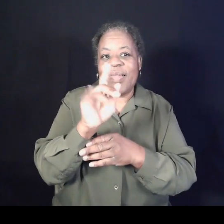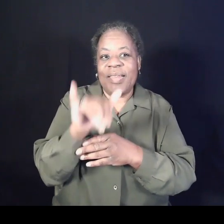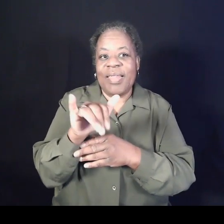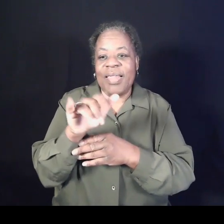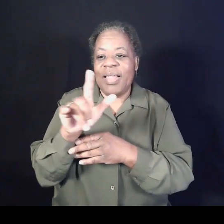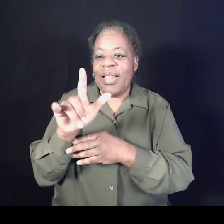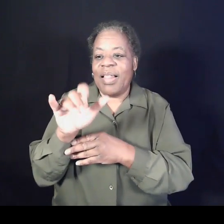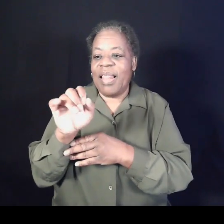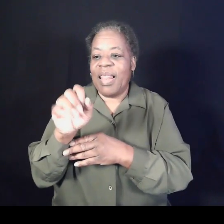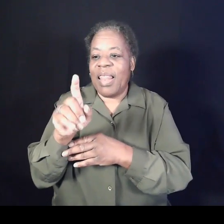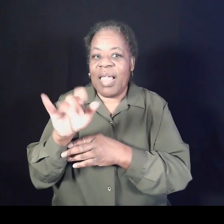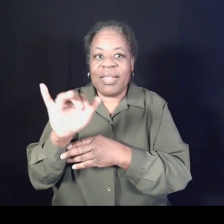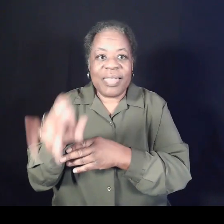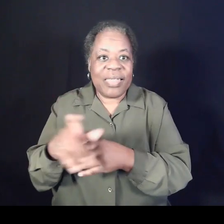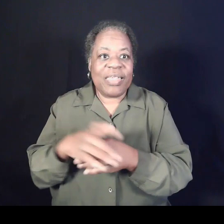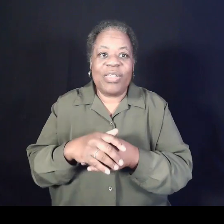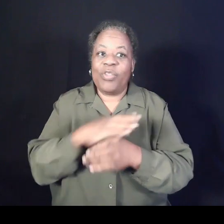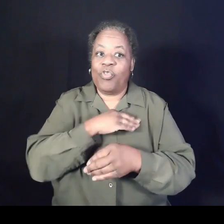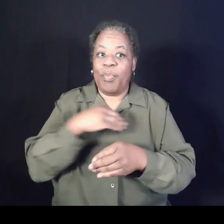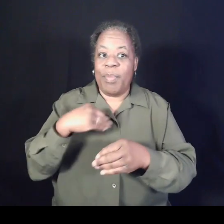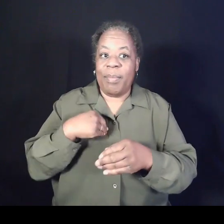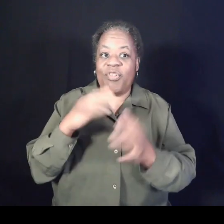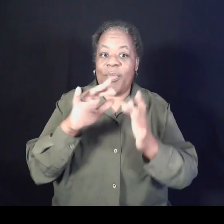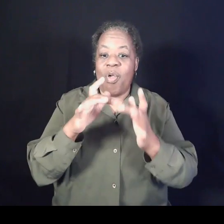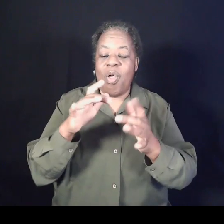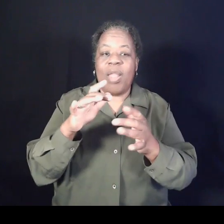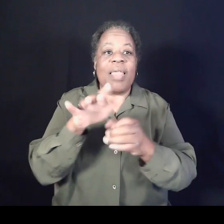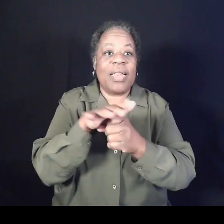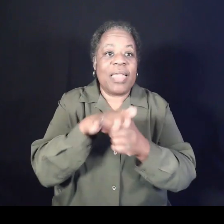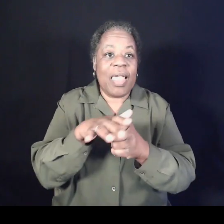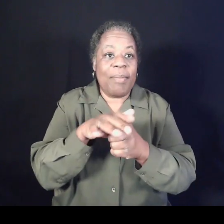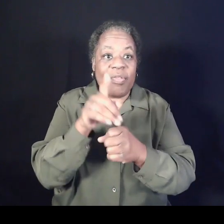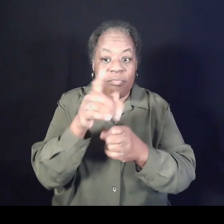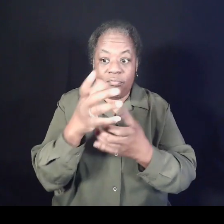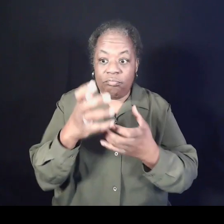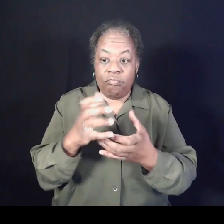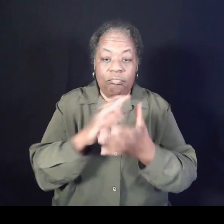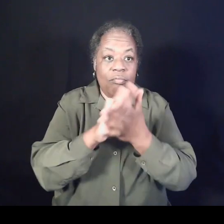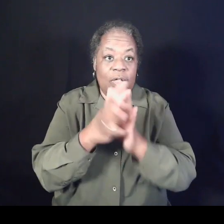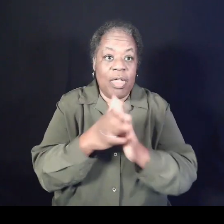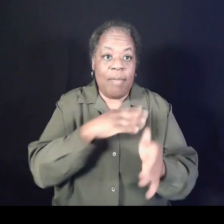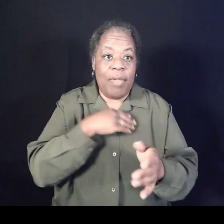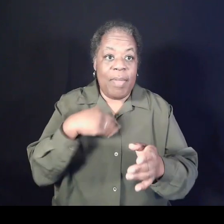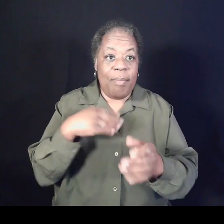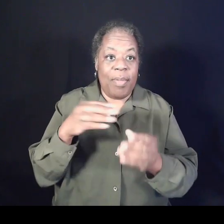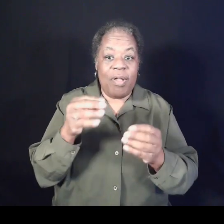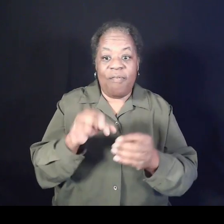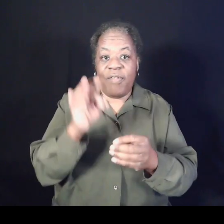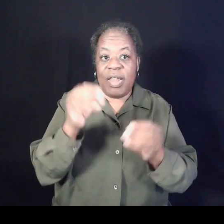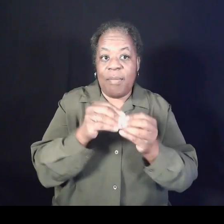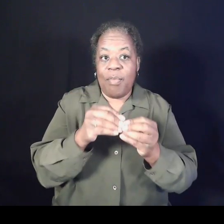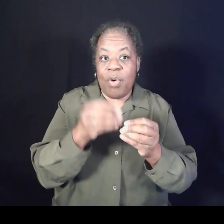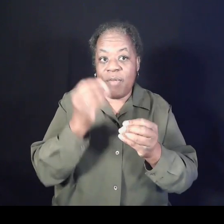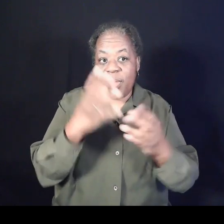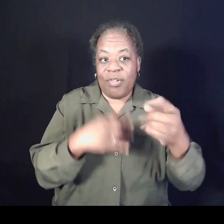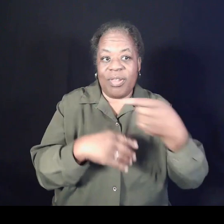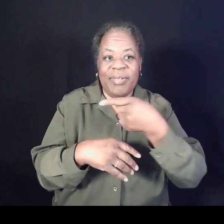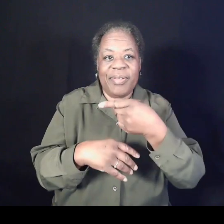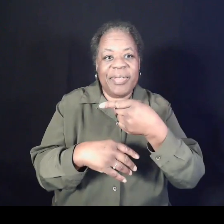the online campus. If you are interested in becoming a member, you can go to grace.org/membership for more